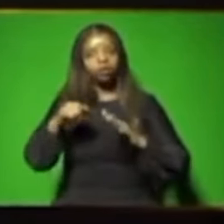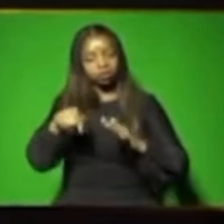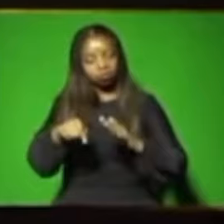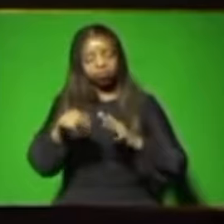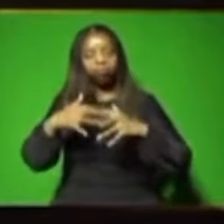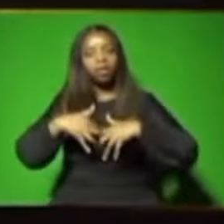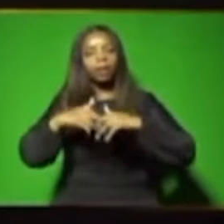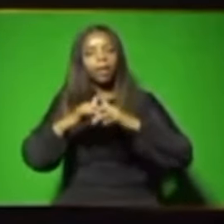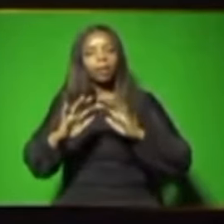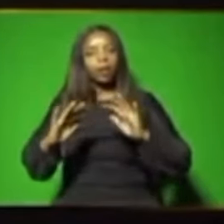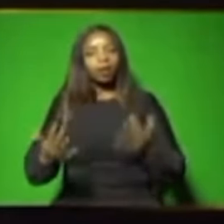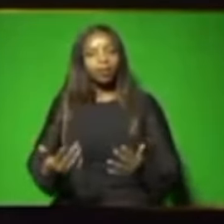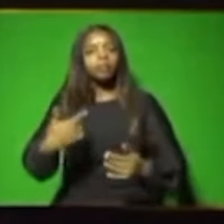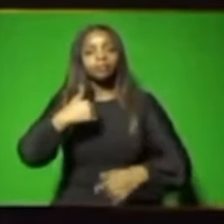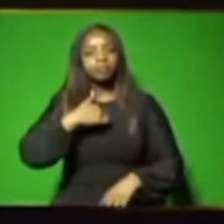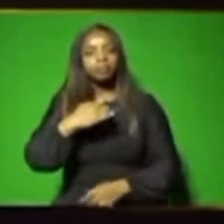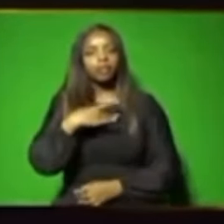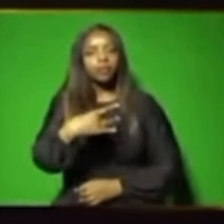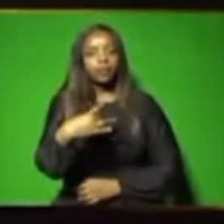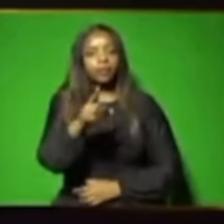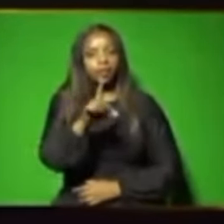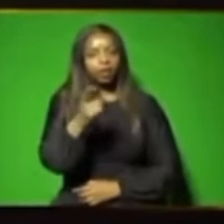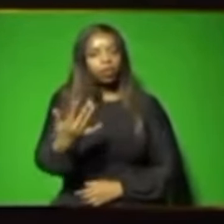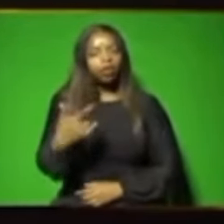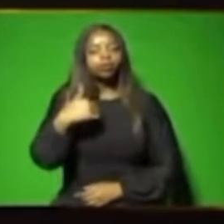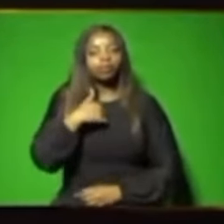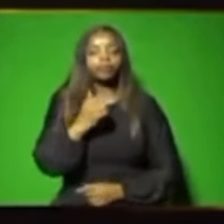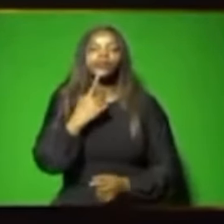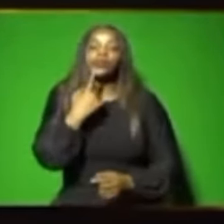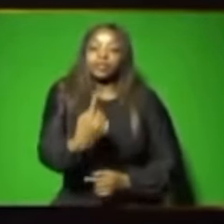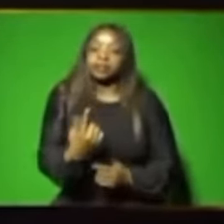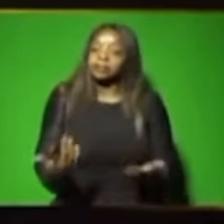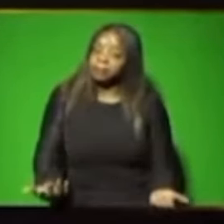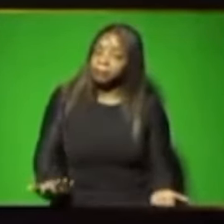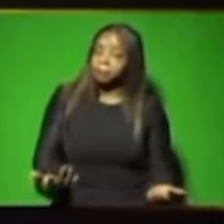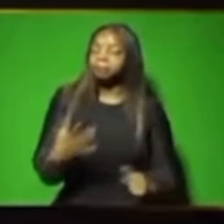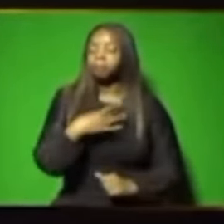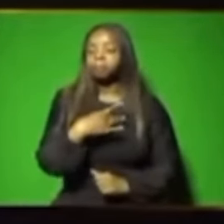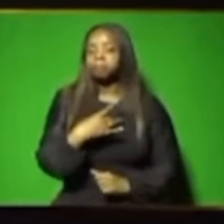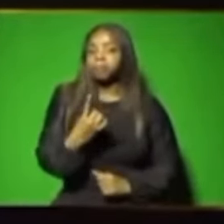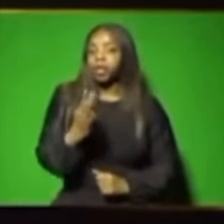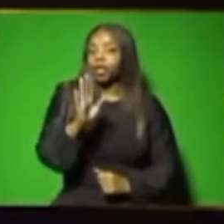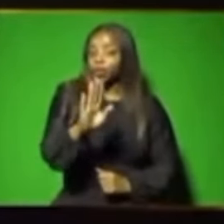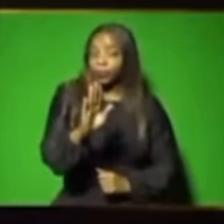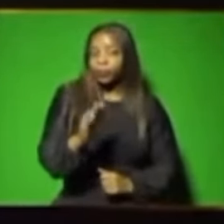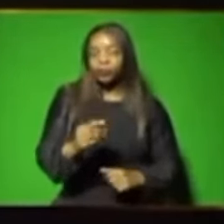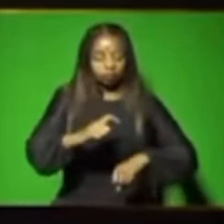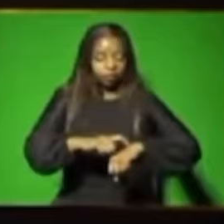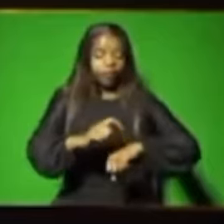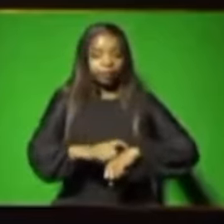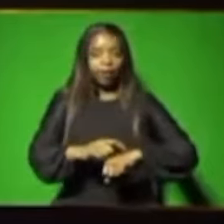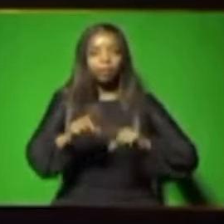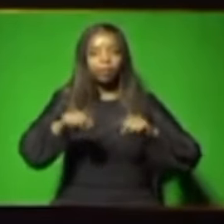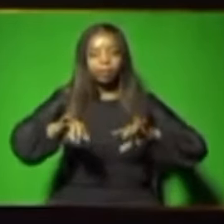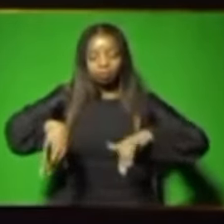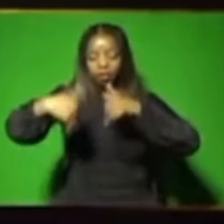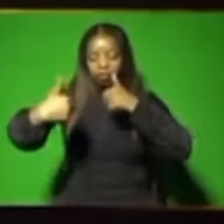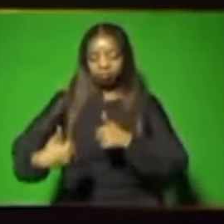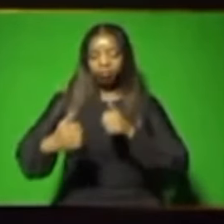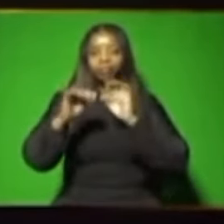But more importantly, I would like you to spend time to talk to people like Gwede